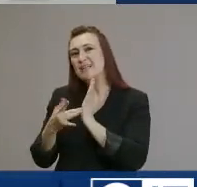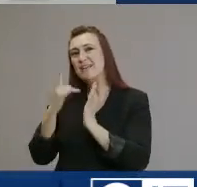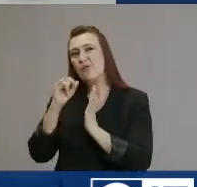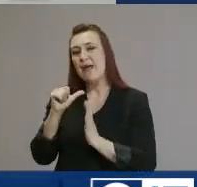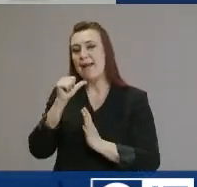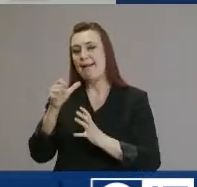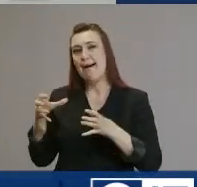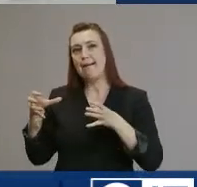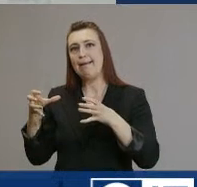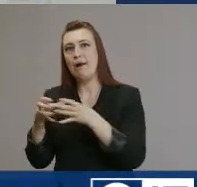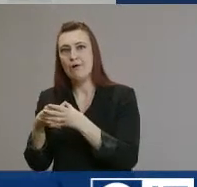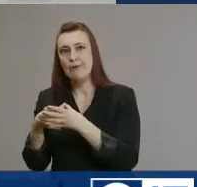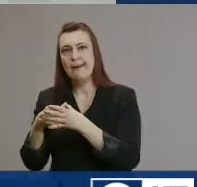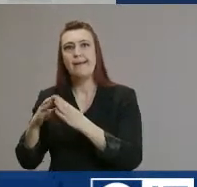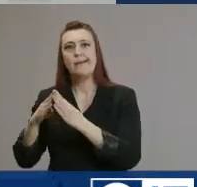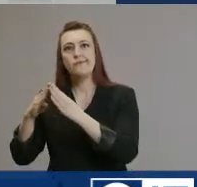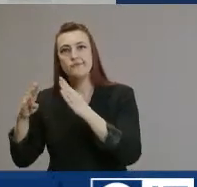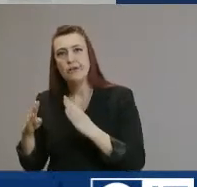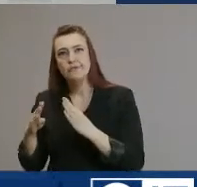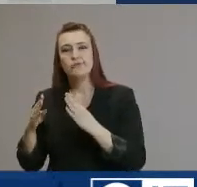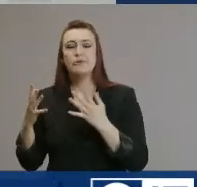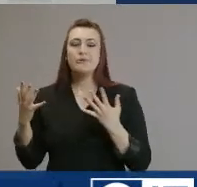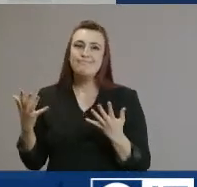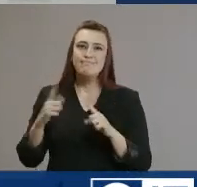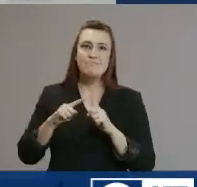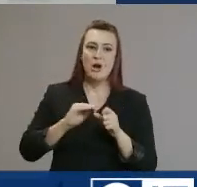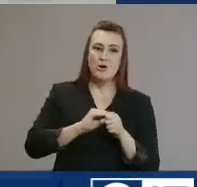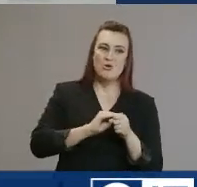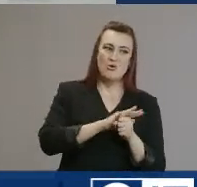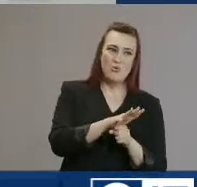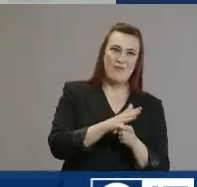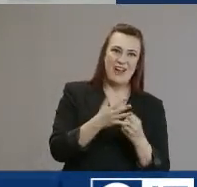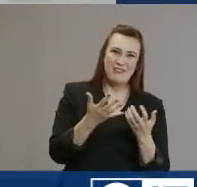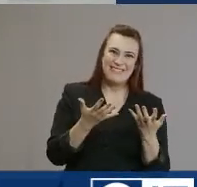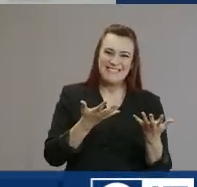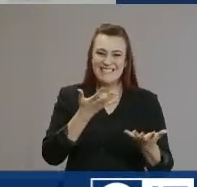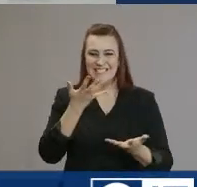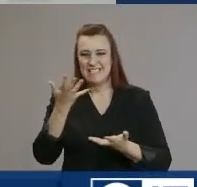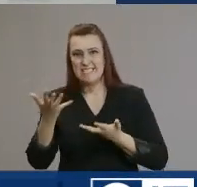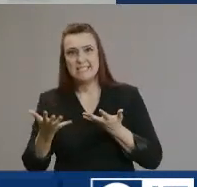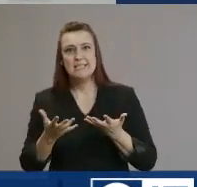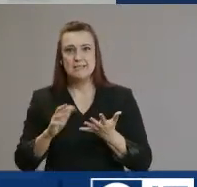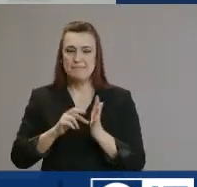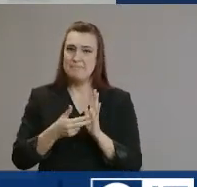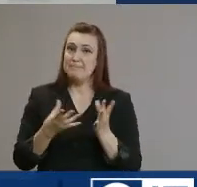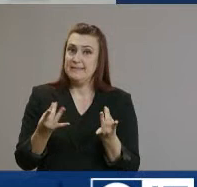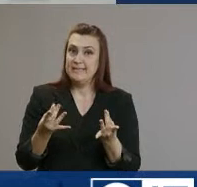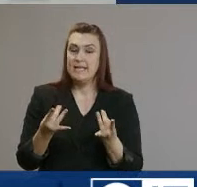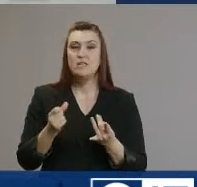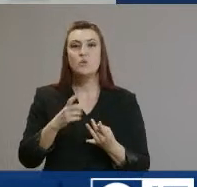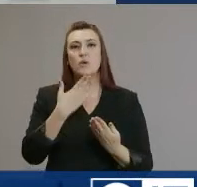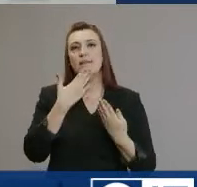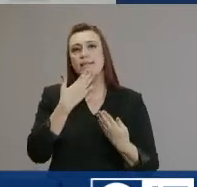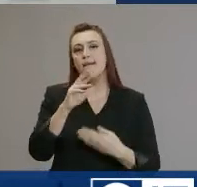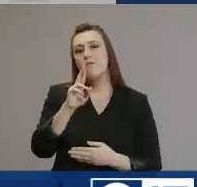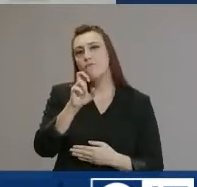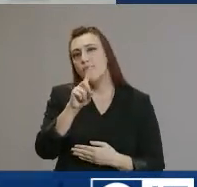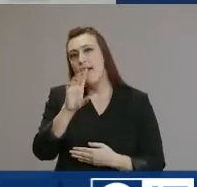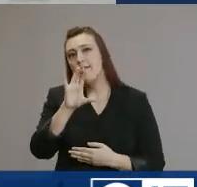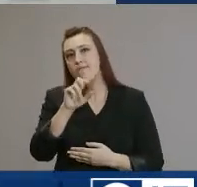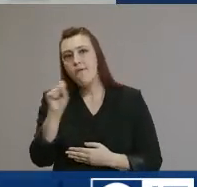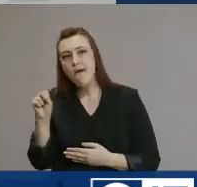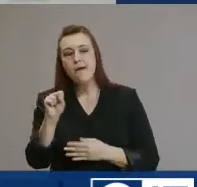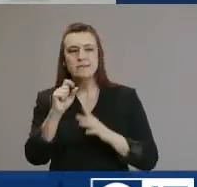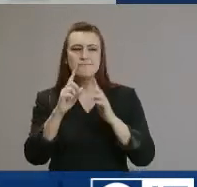COVID-19 situation has forced us to do that. Thank the Red Cross and all the groups that step up to help with those things. And